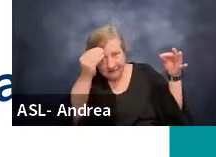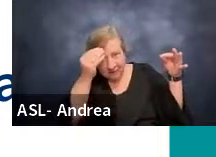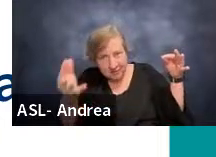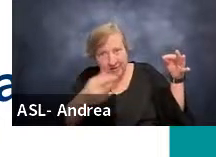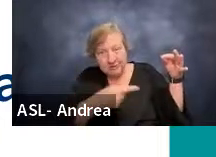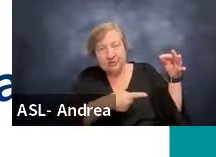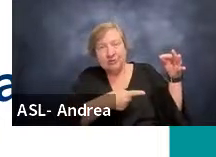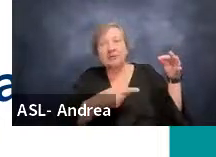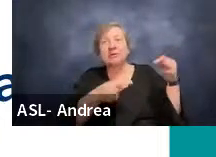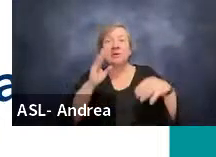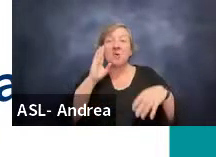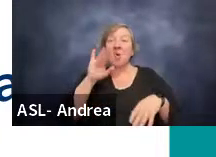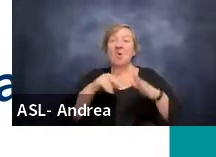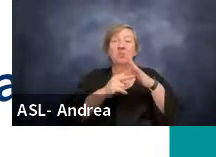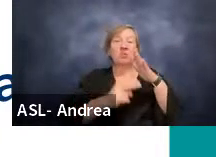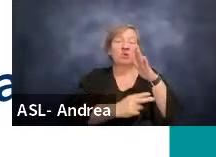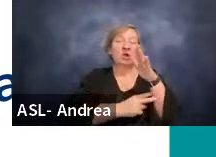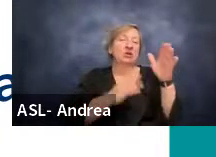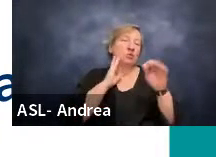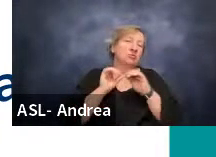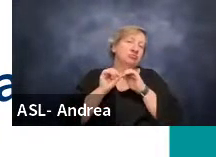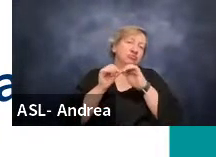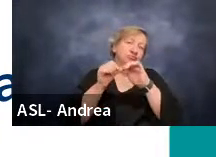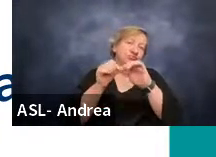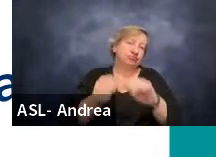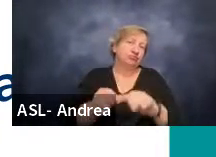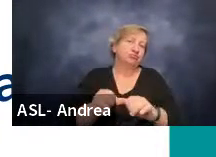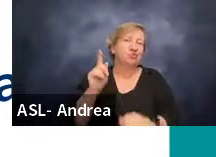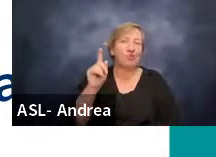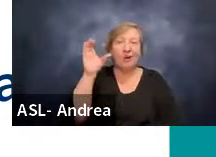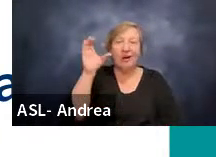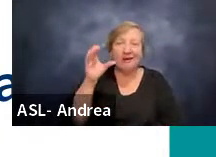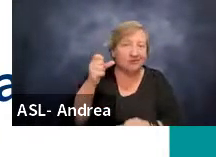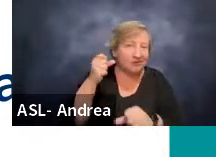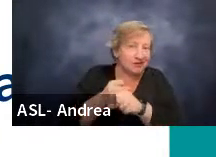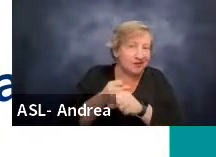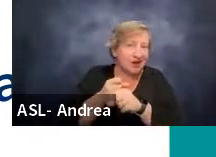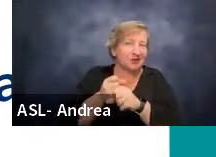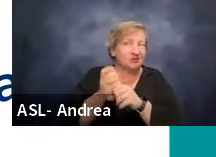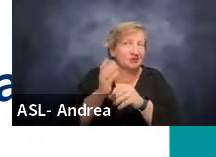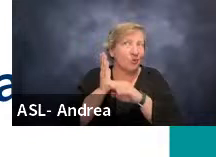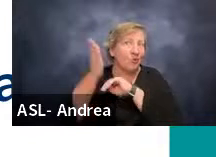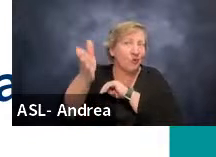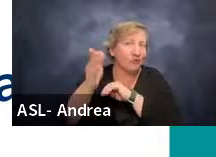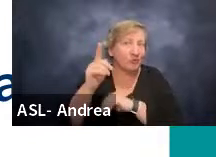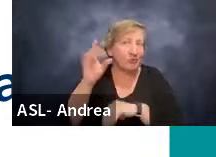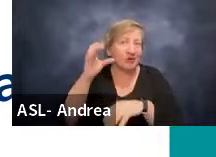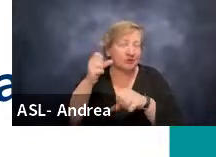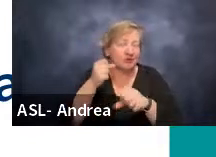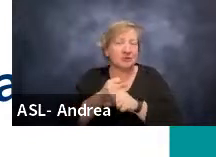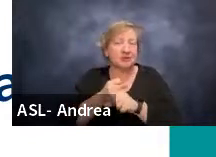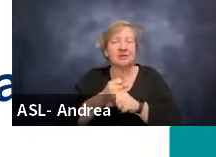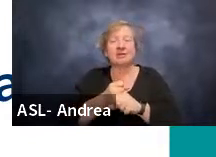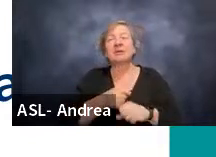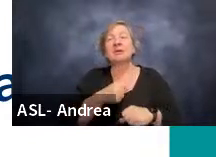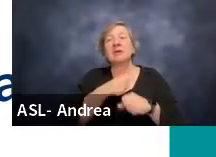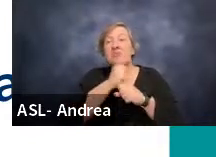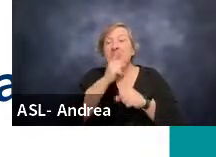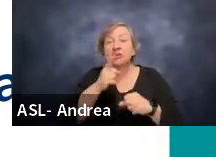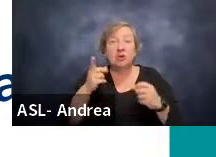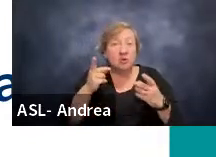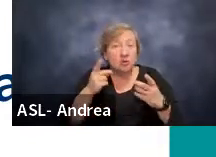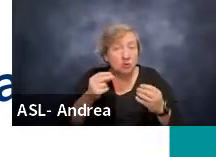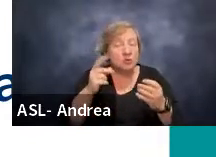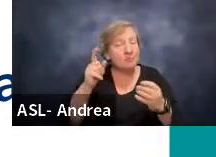bridge that's gonna last for 100+ years. So we want to make sure that everything we do is